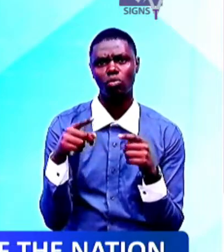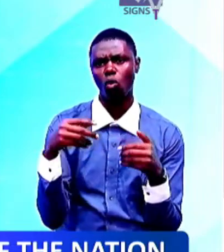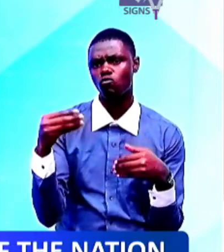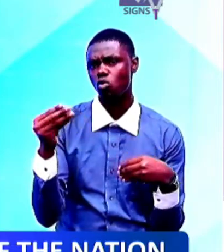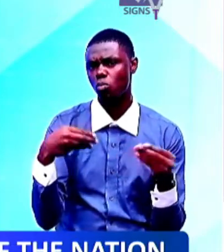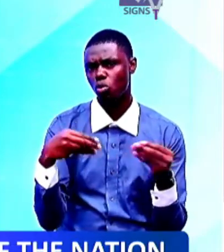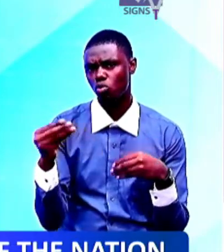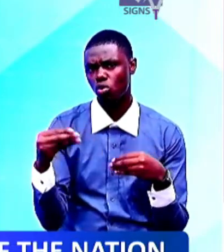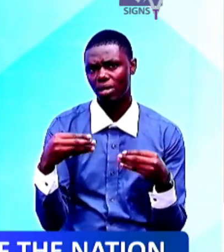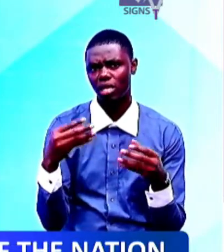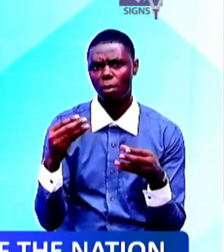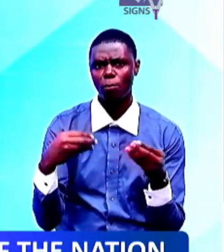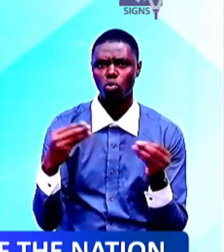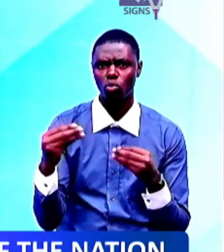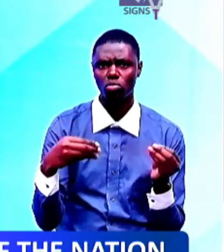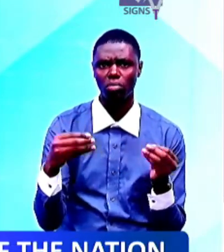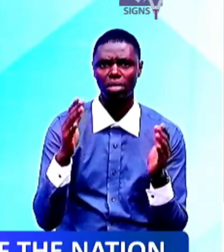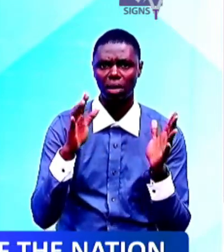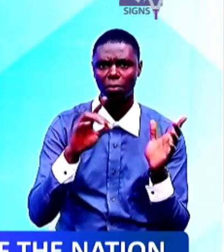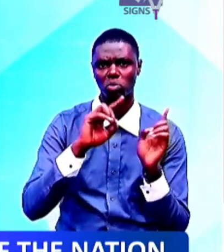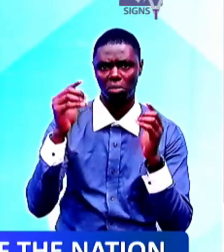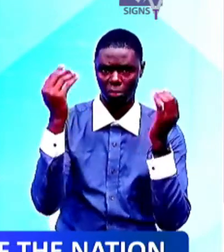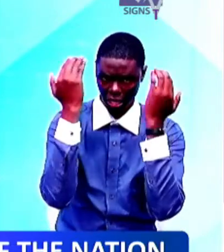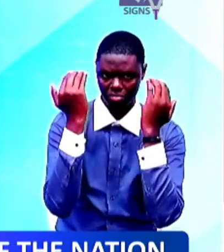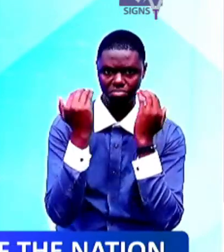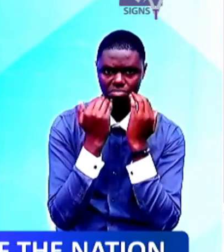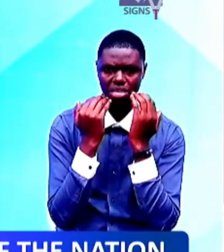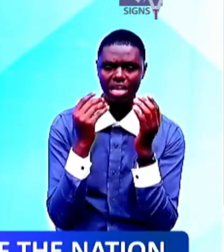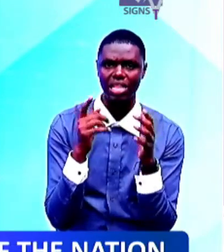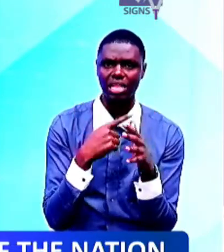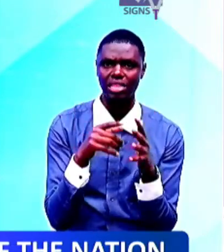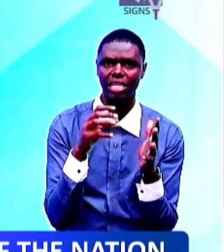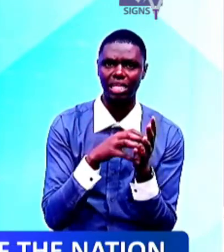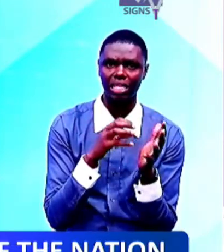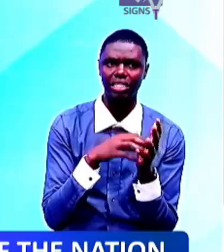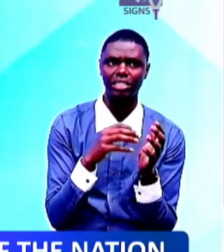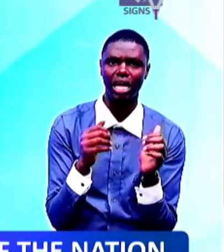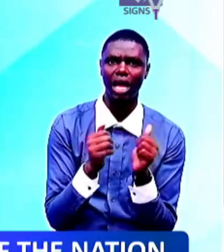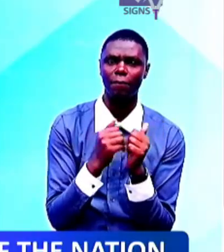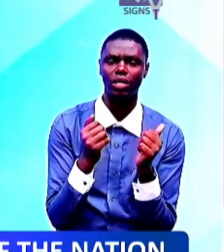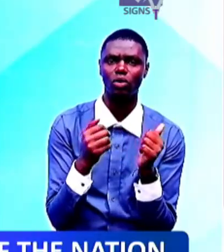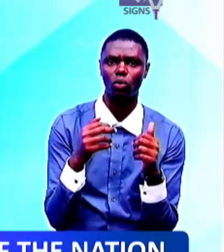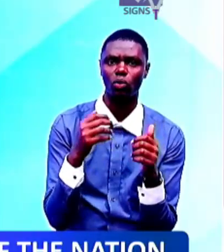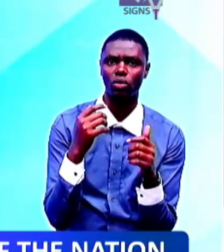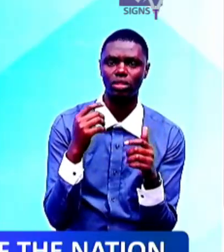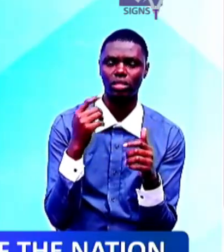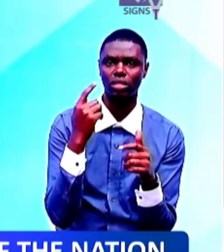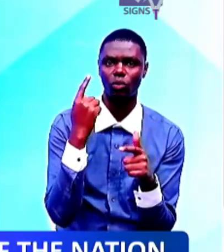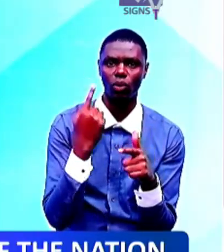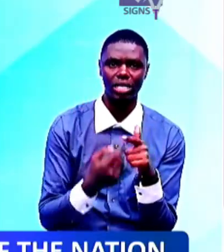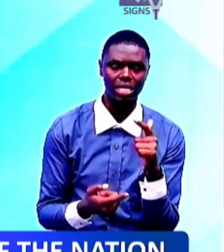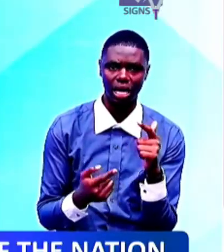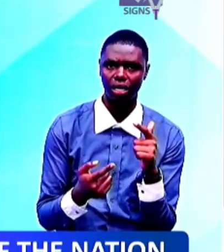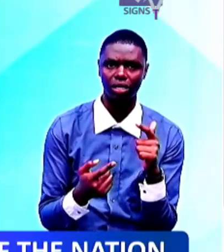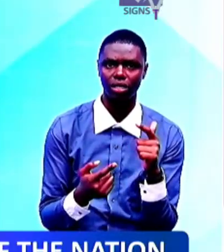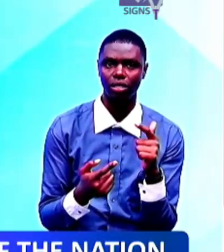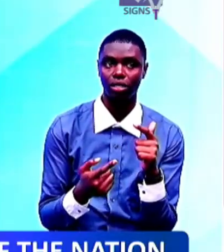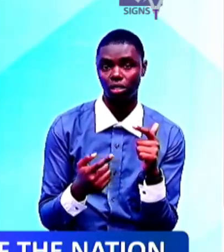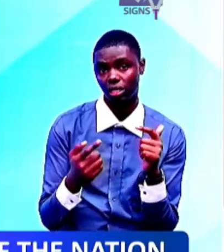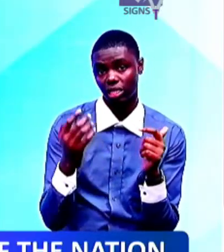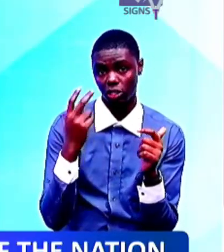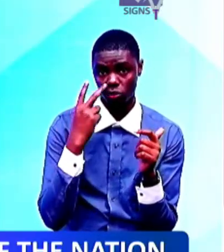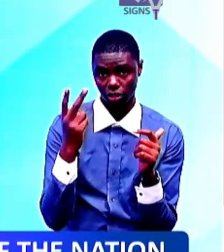procurement, sometimes mtu ameenda kotini, the matter takes around another year on a road that was supposed to be done within a few months. And you realize